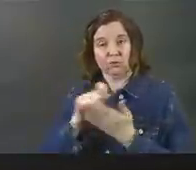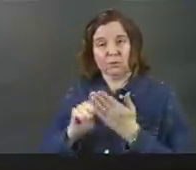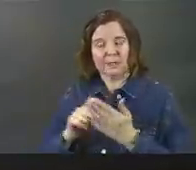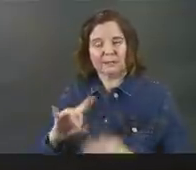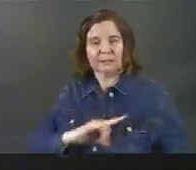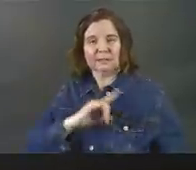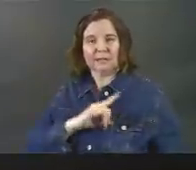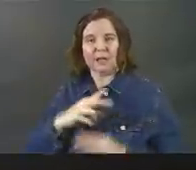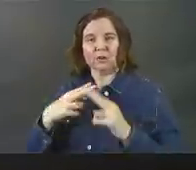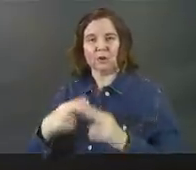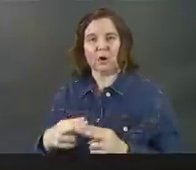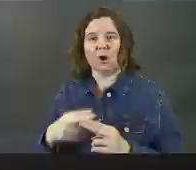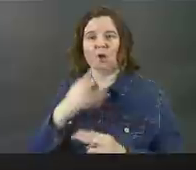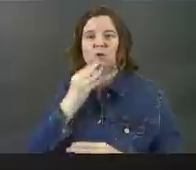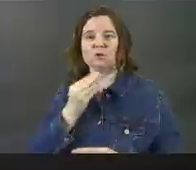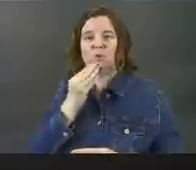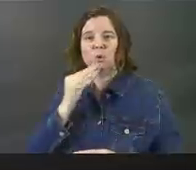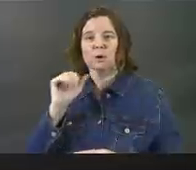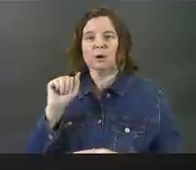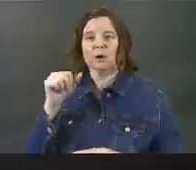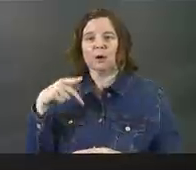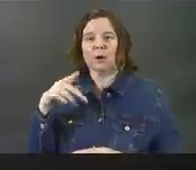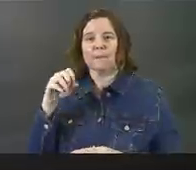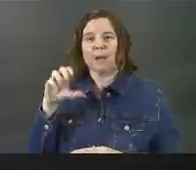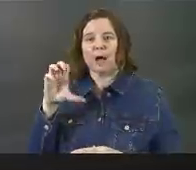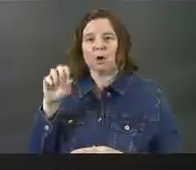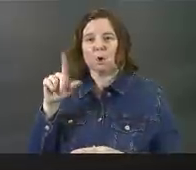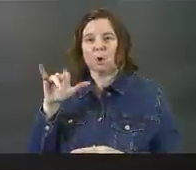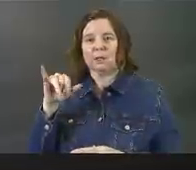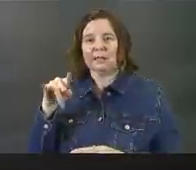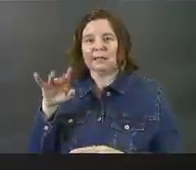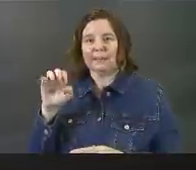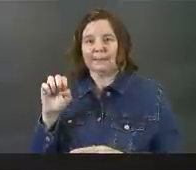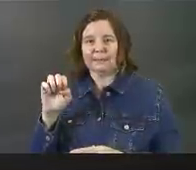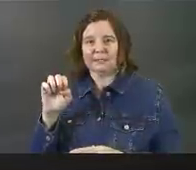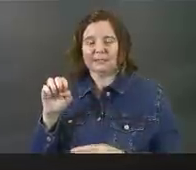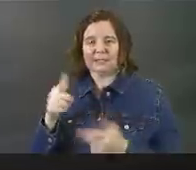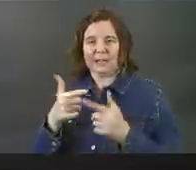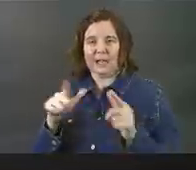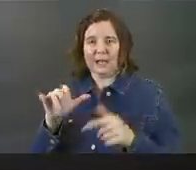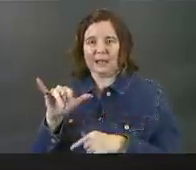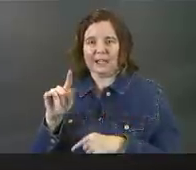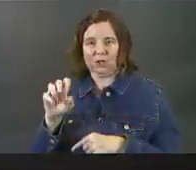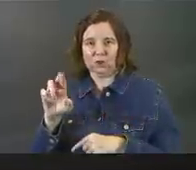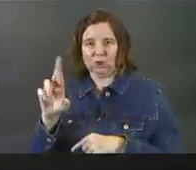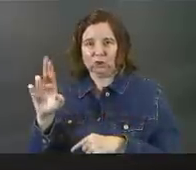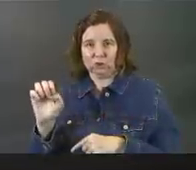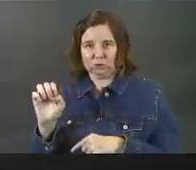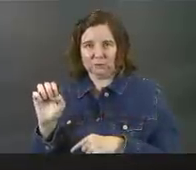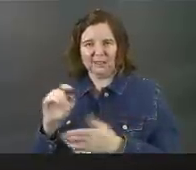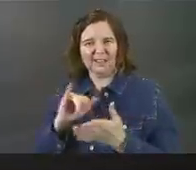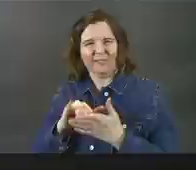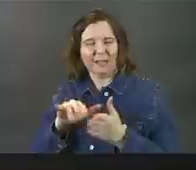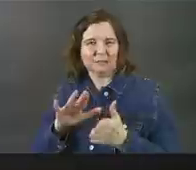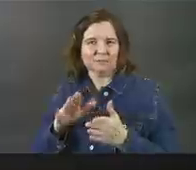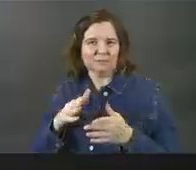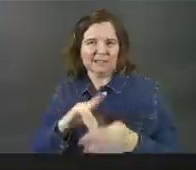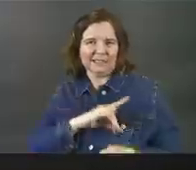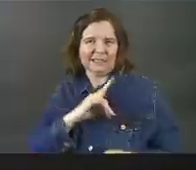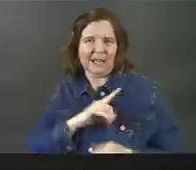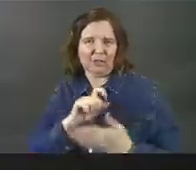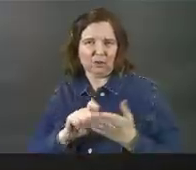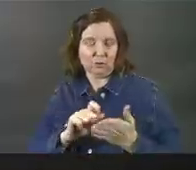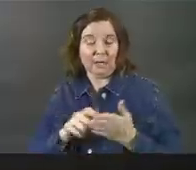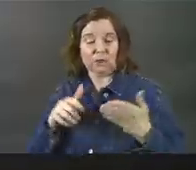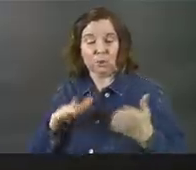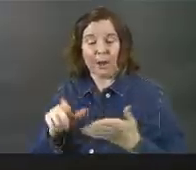in a style called Jewish apocalypse literature, okay? That is the genre in which it is written in. Okay, so it has a style,